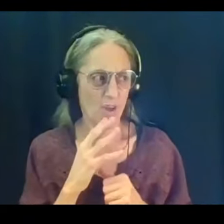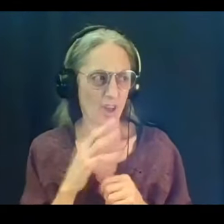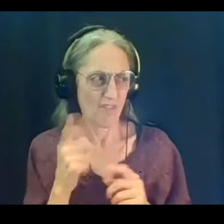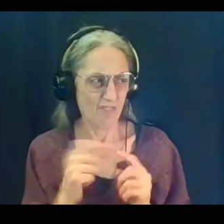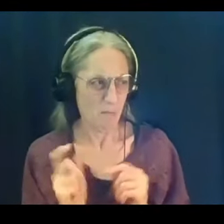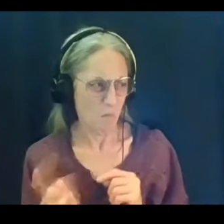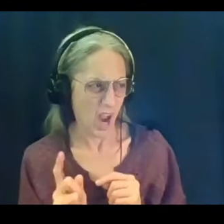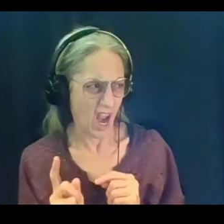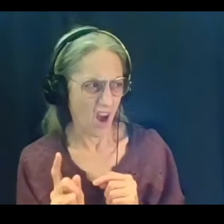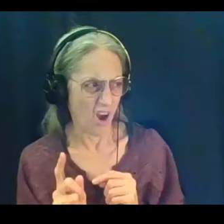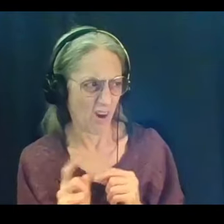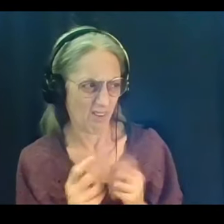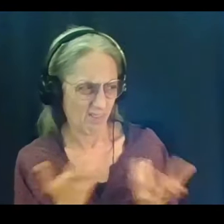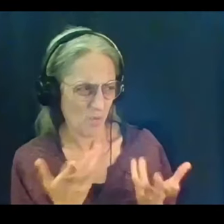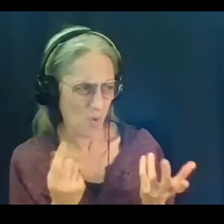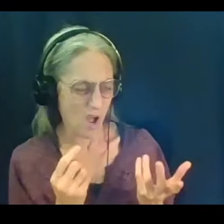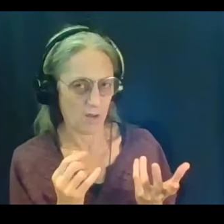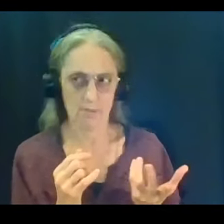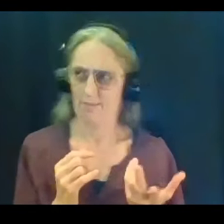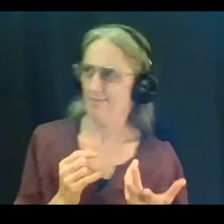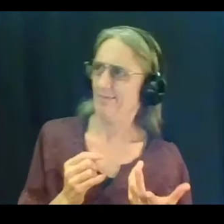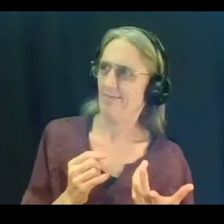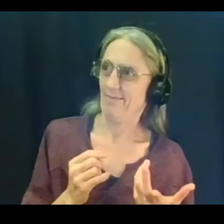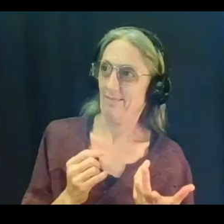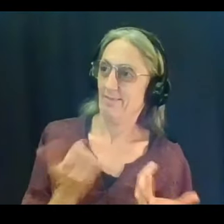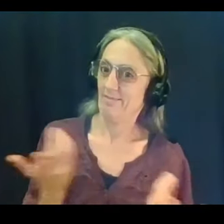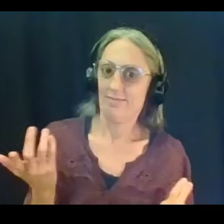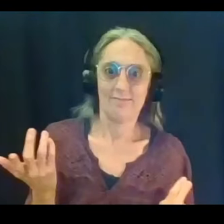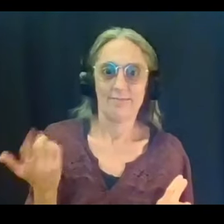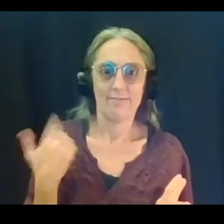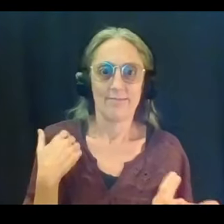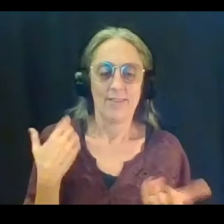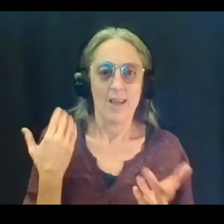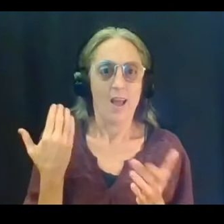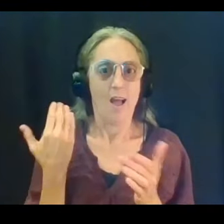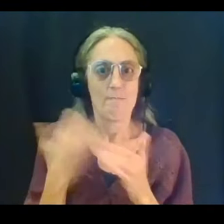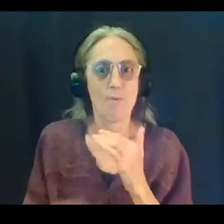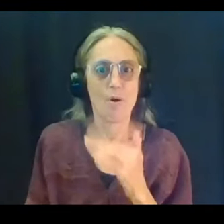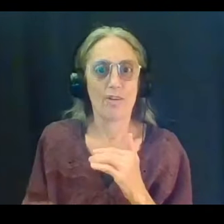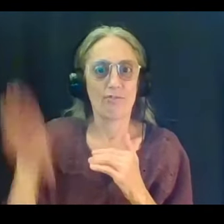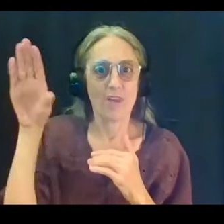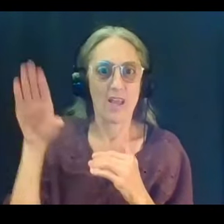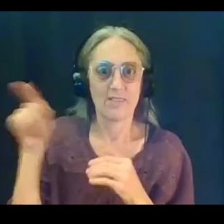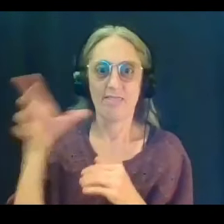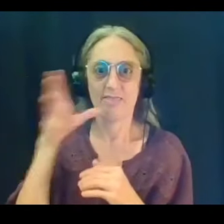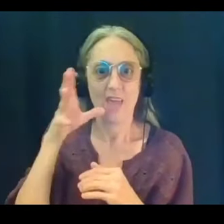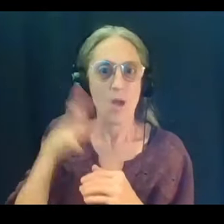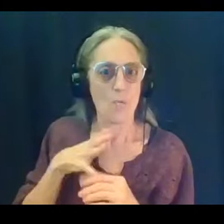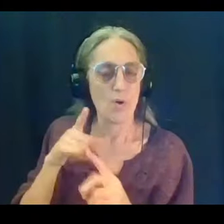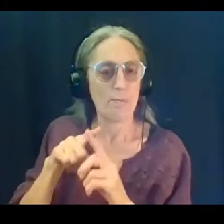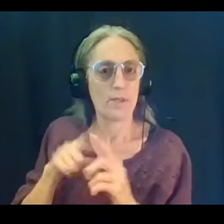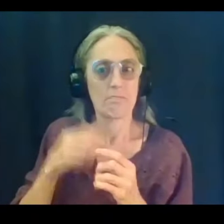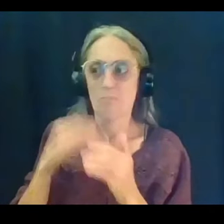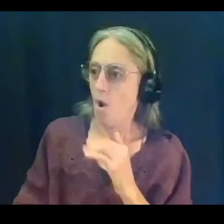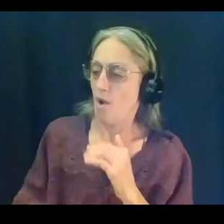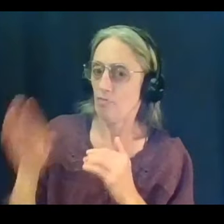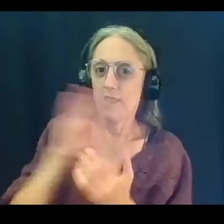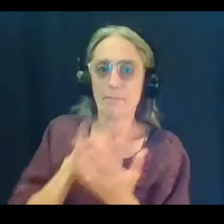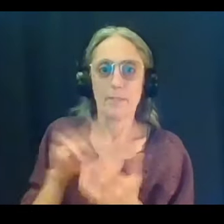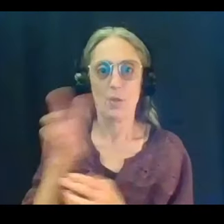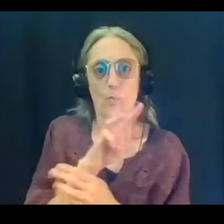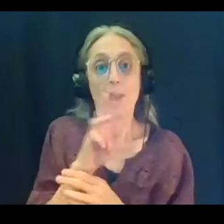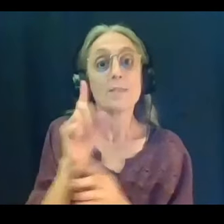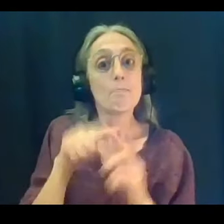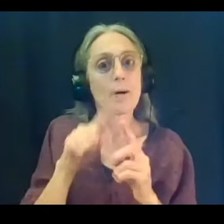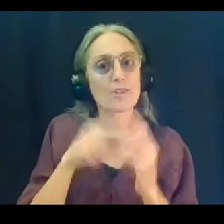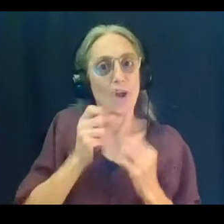You know, I'm born to a woman who was born and raised in the Midwest via the South,